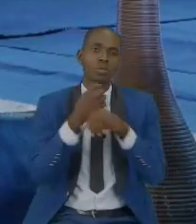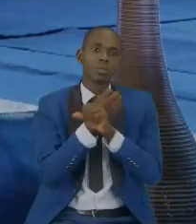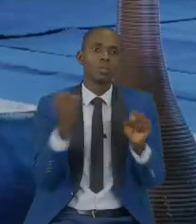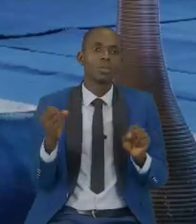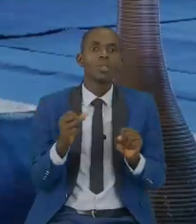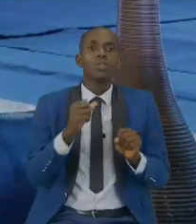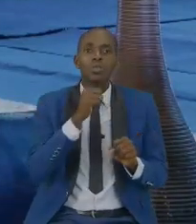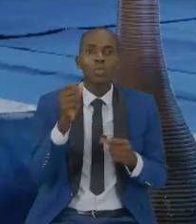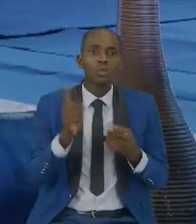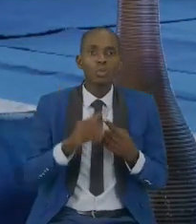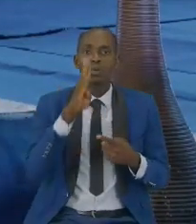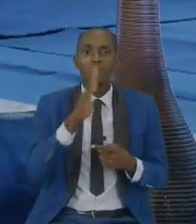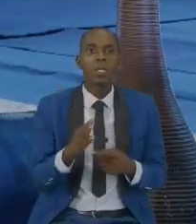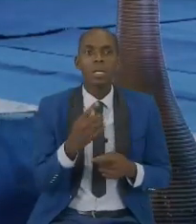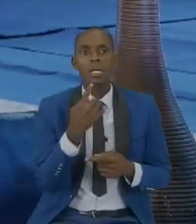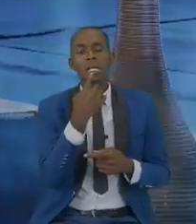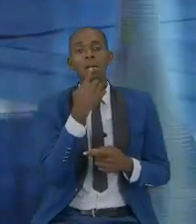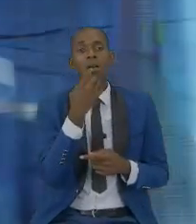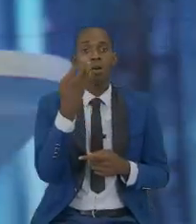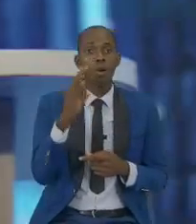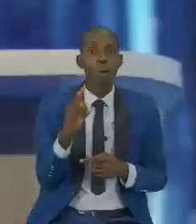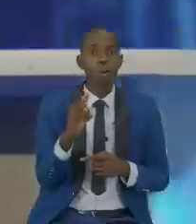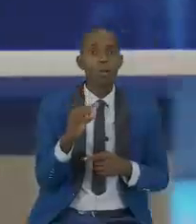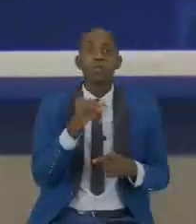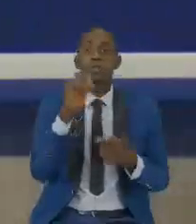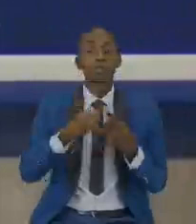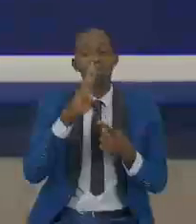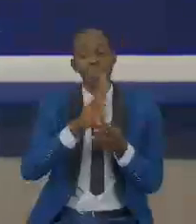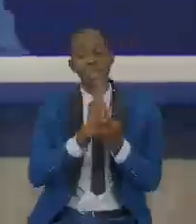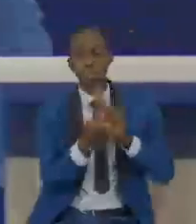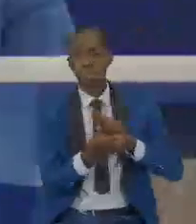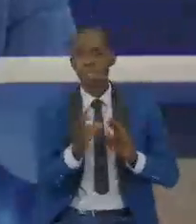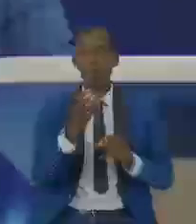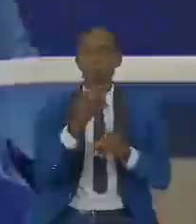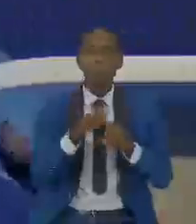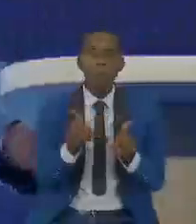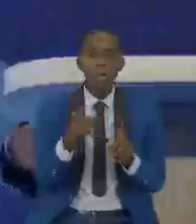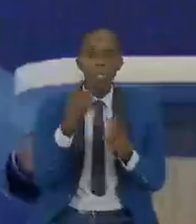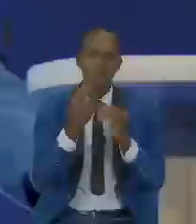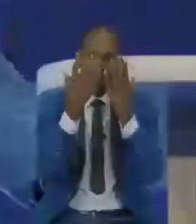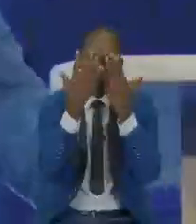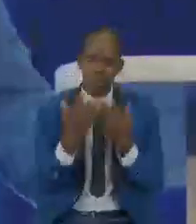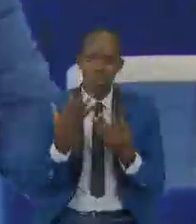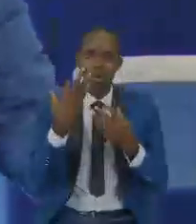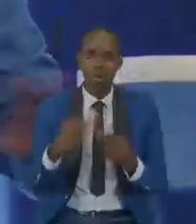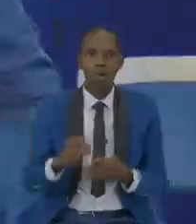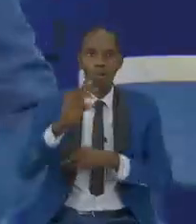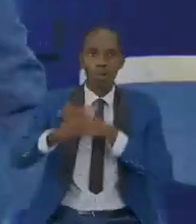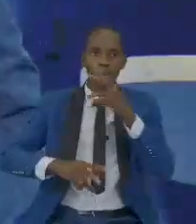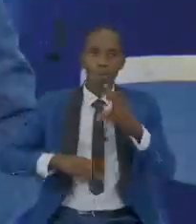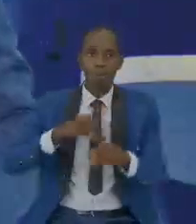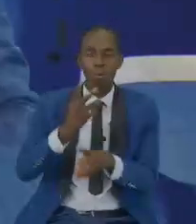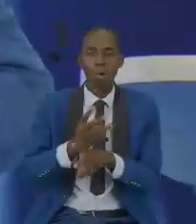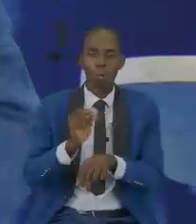regretted of, but the sorrow of the world worketh death. The sorrow of